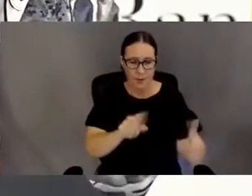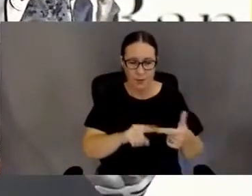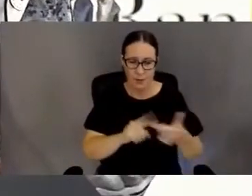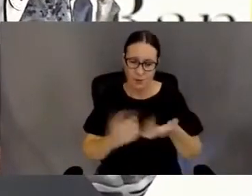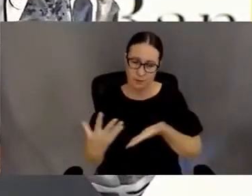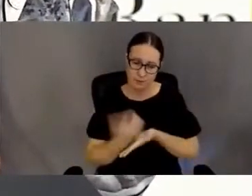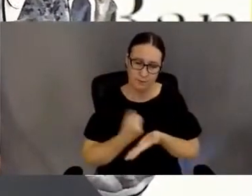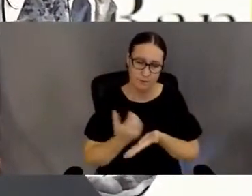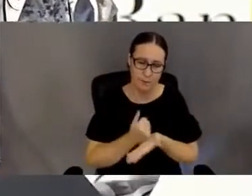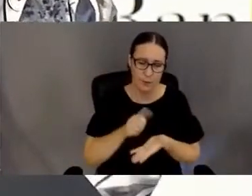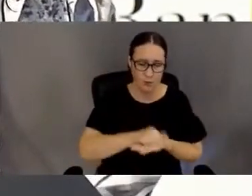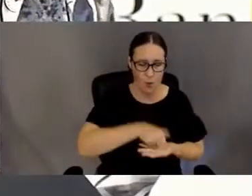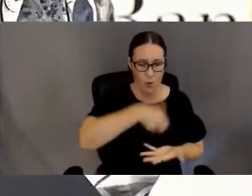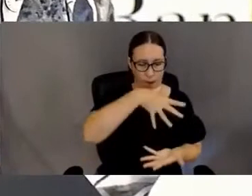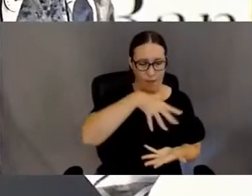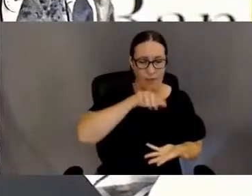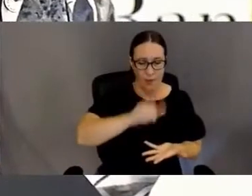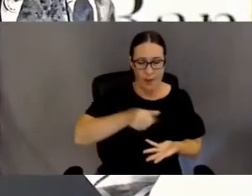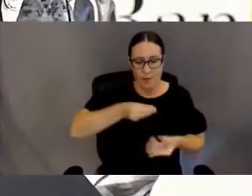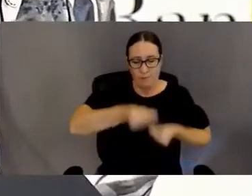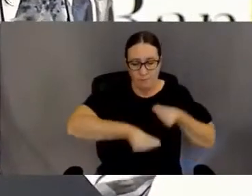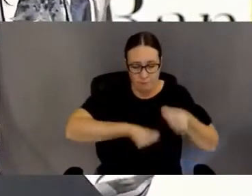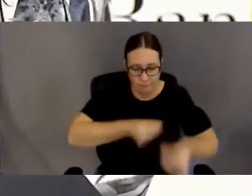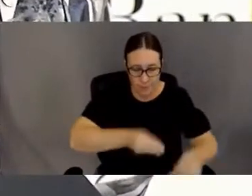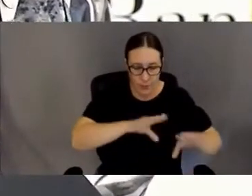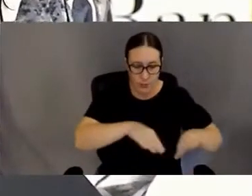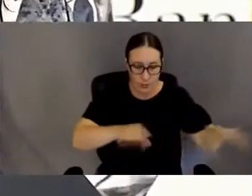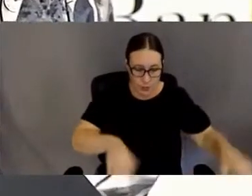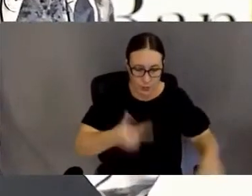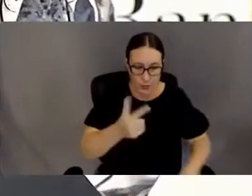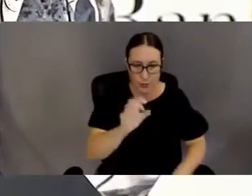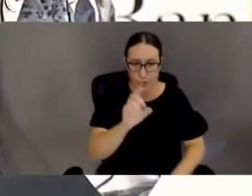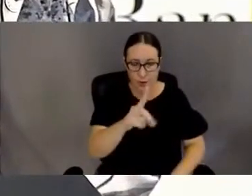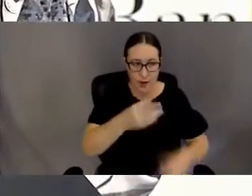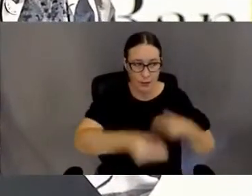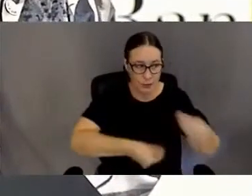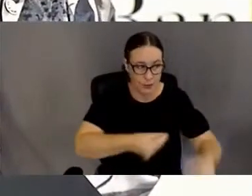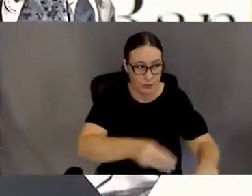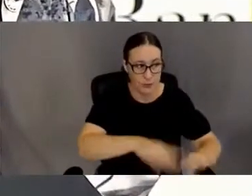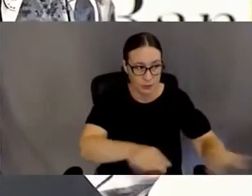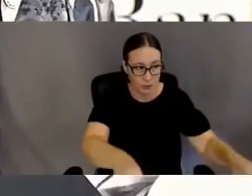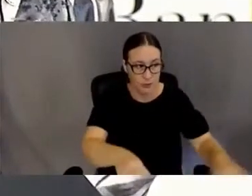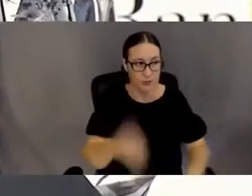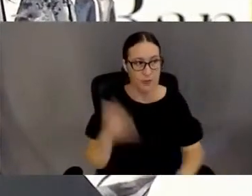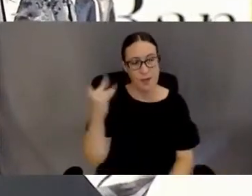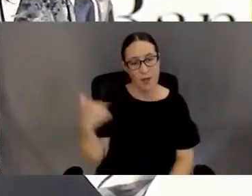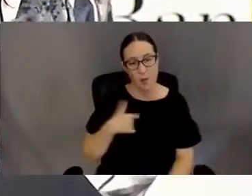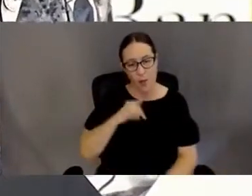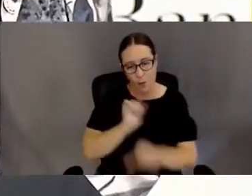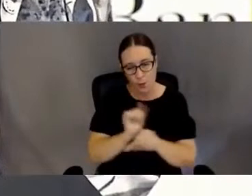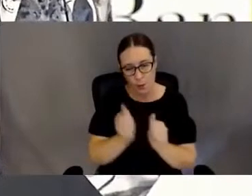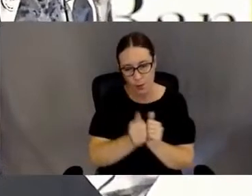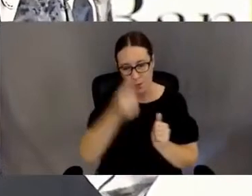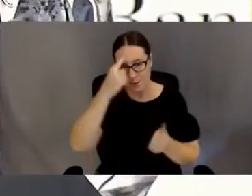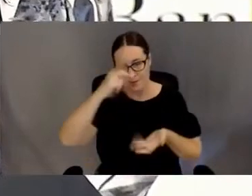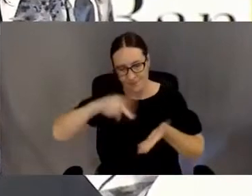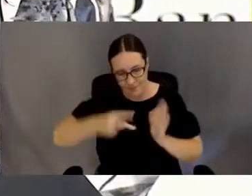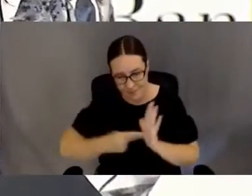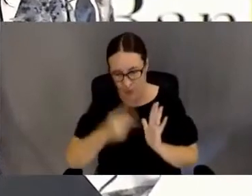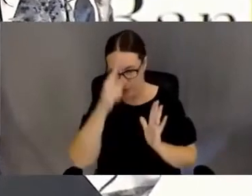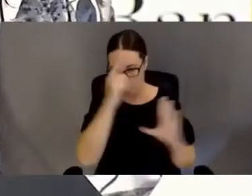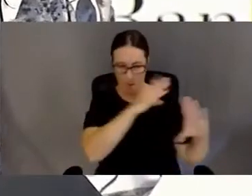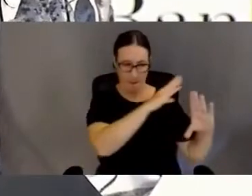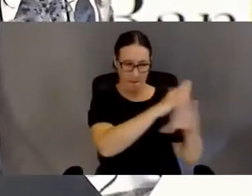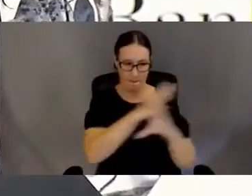can pass down to our children and our grandchildren. That is why we are working with intentionality to break down barriers that